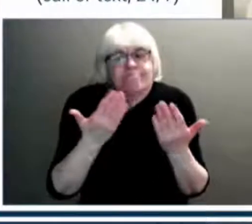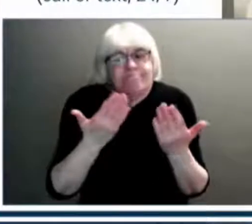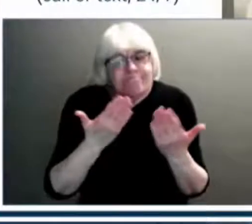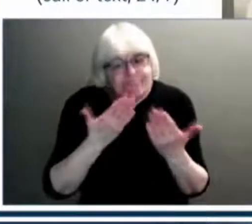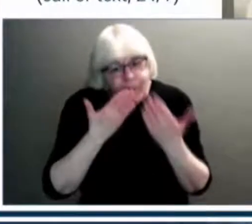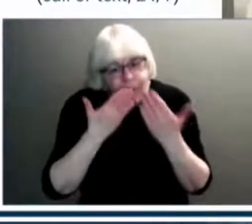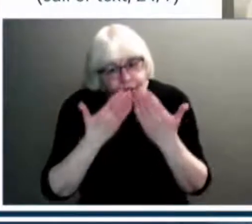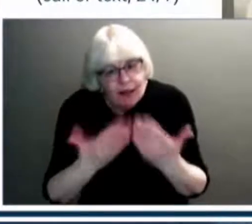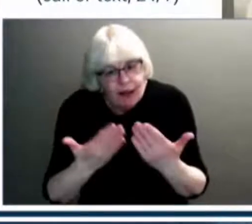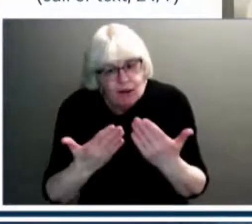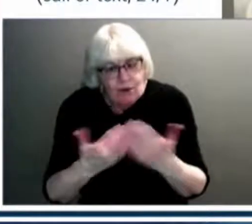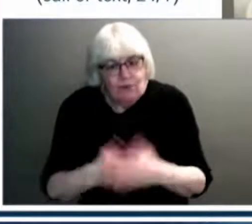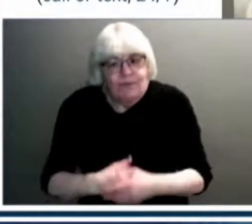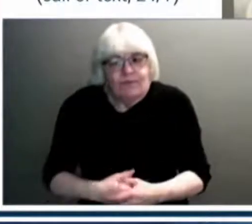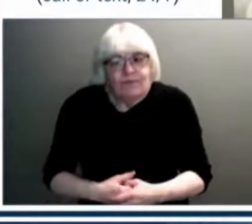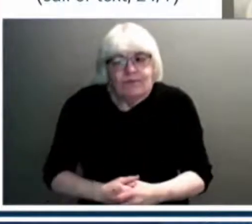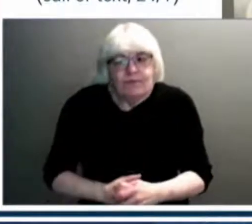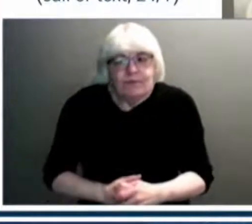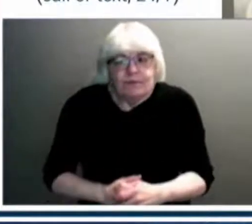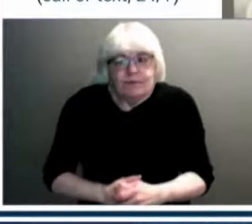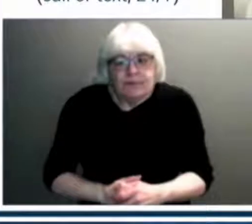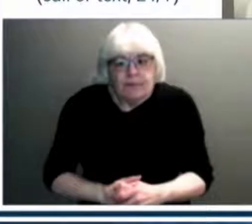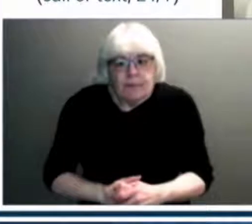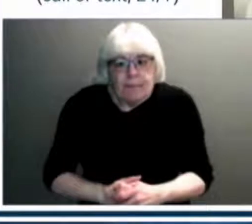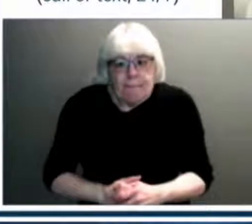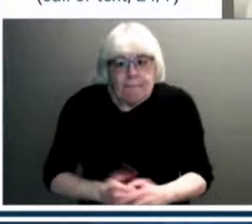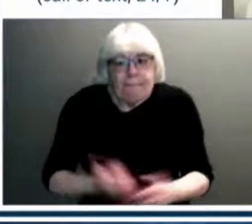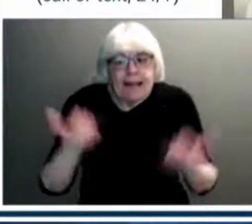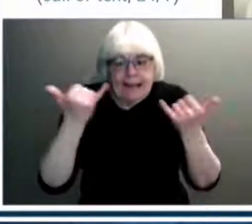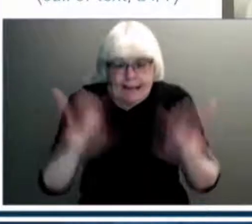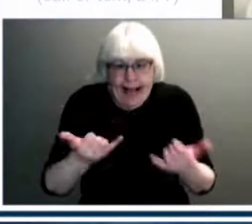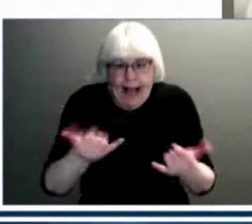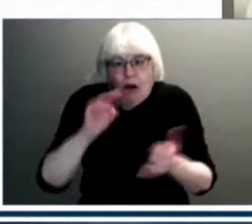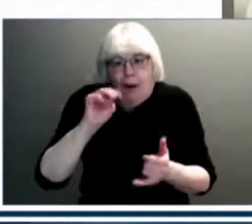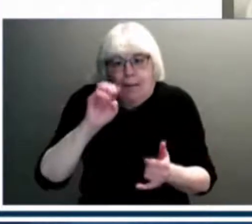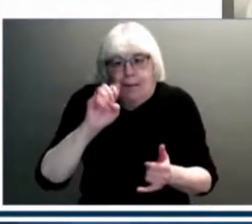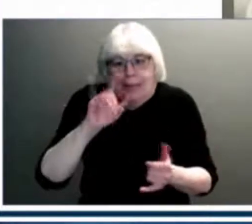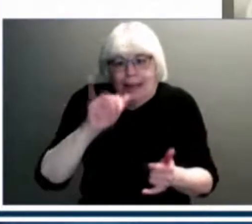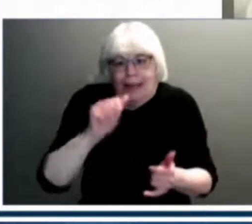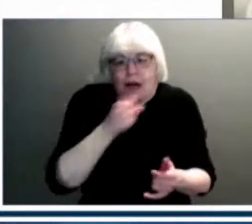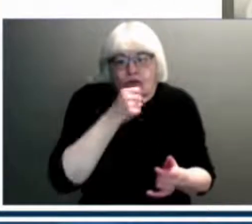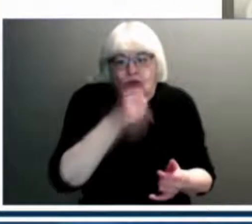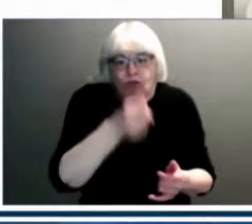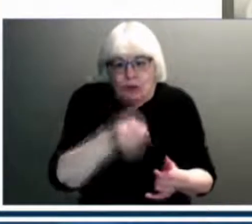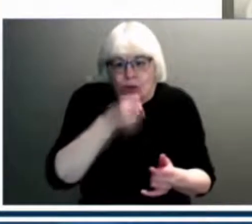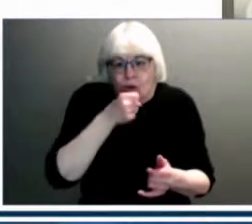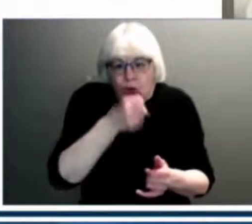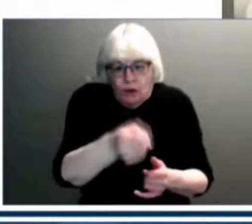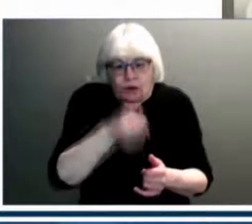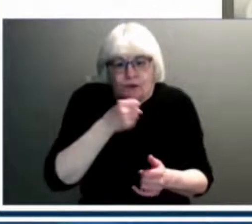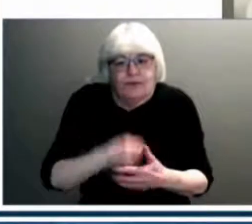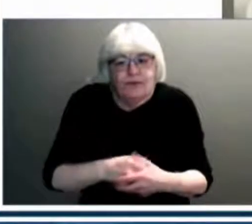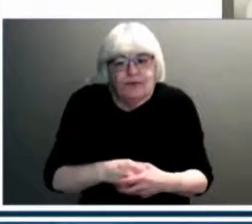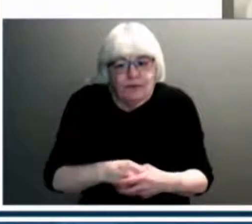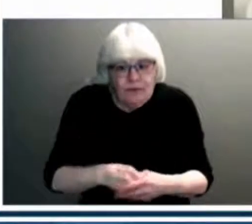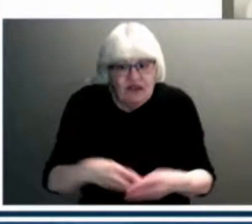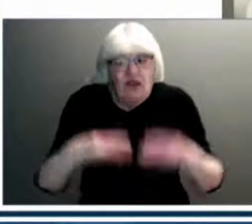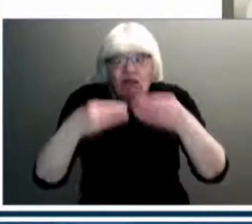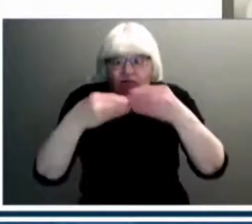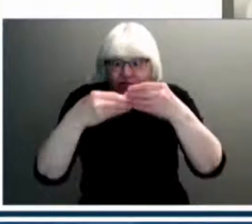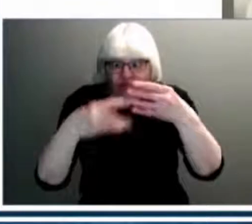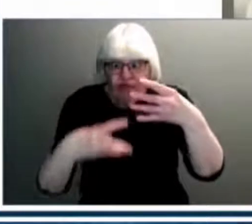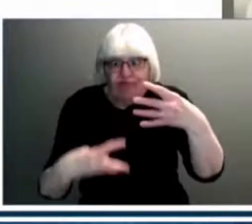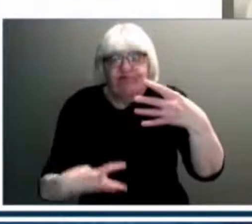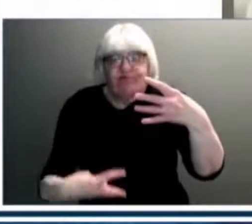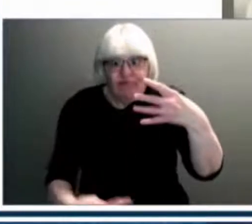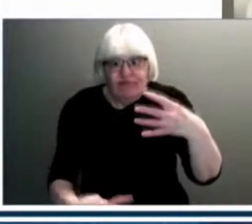We'll now take questions from media participating by phone. We have a long list of reporters on the line, so we'll do our best to get through the